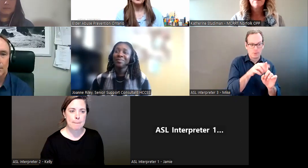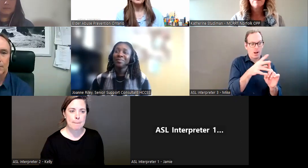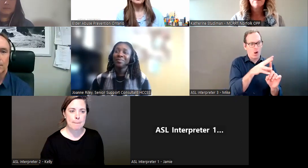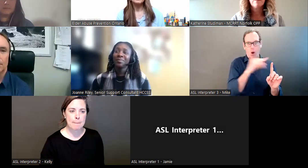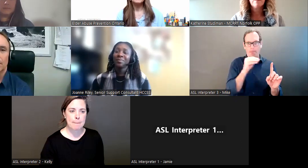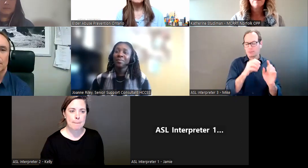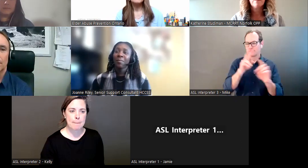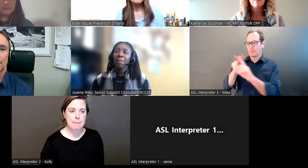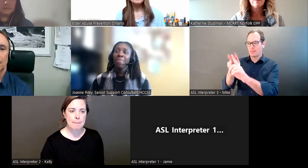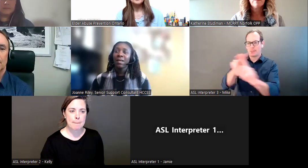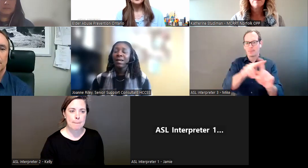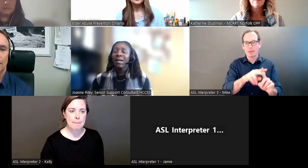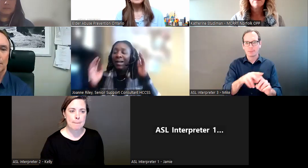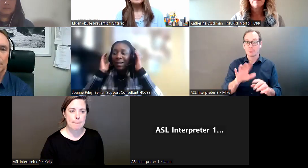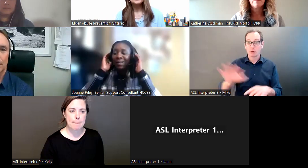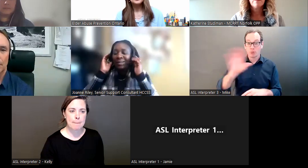about that?